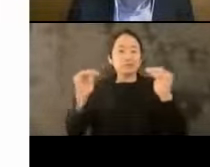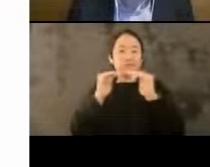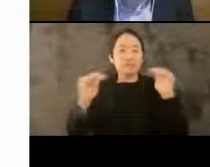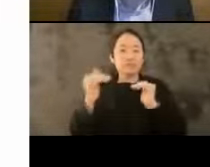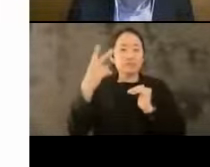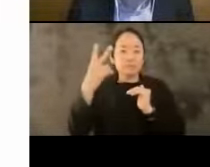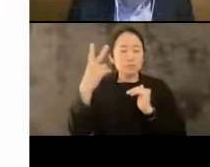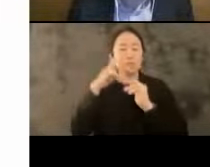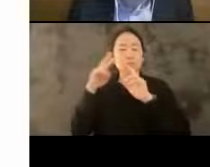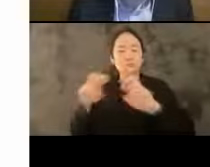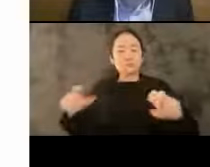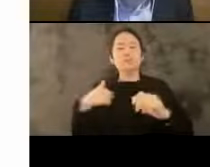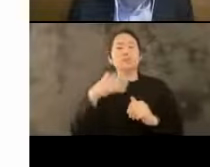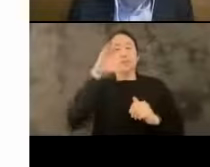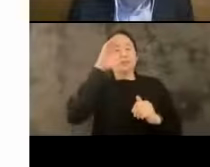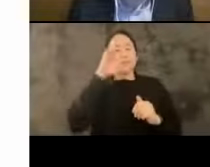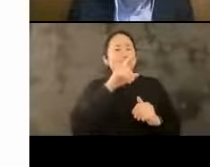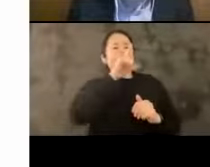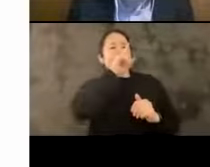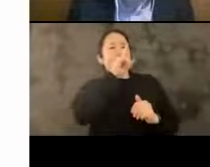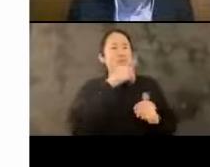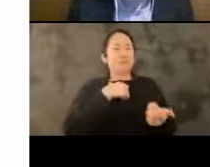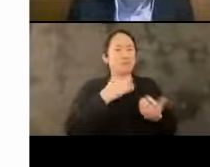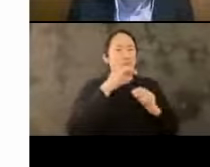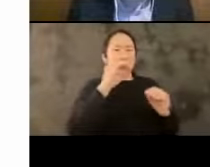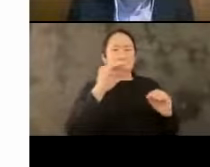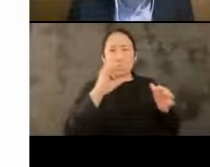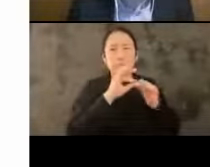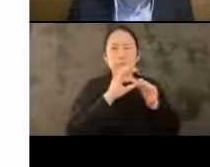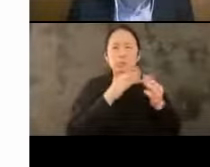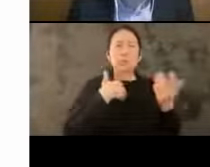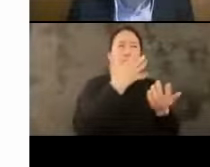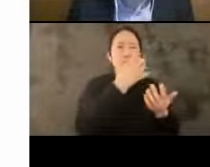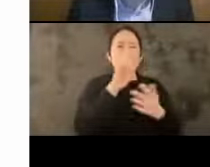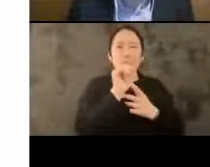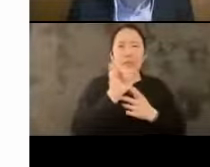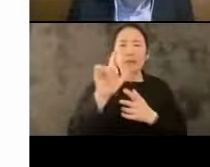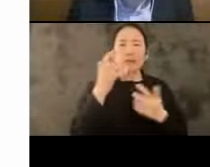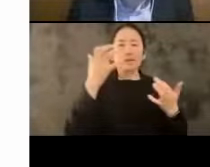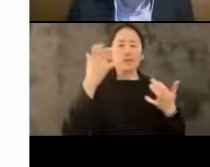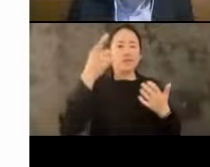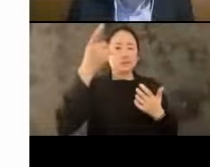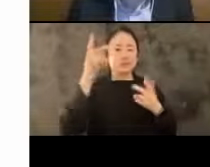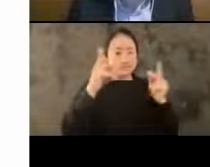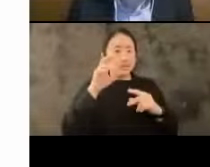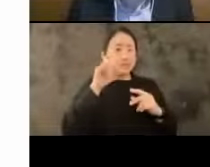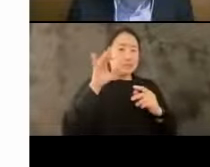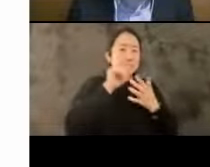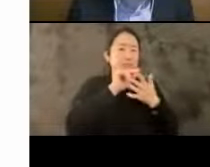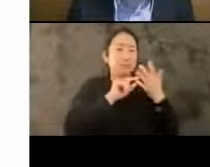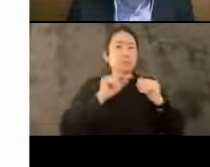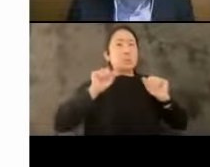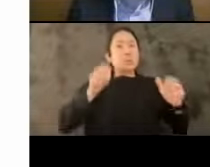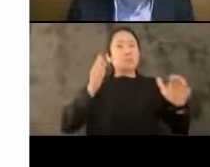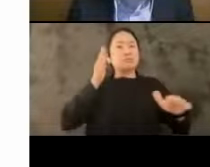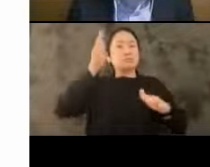regarding rail. So we're not saying, rail couldn't be considered in this corridor at some time if